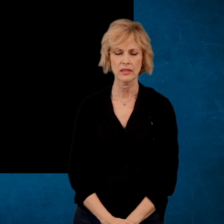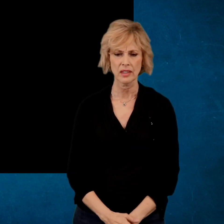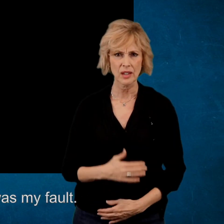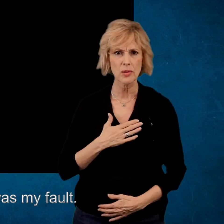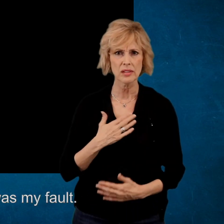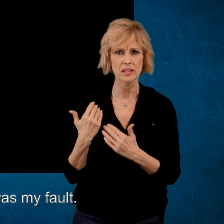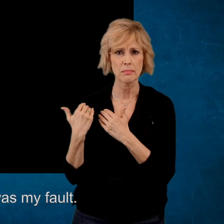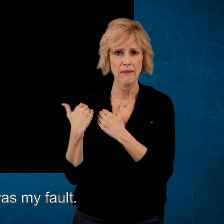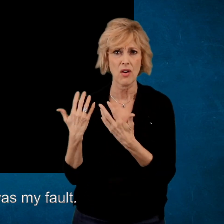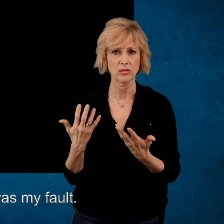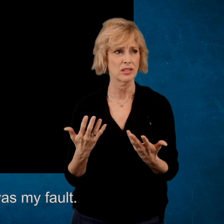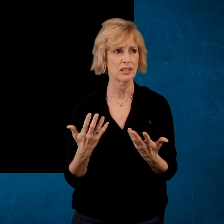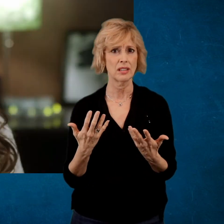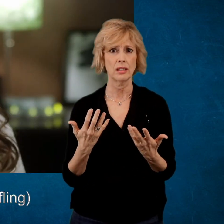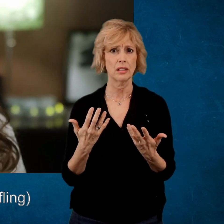It was my fault.